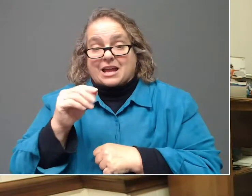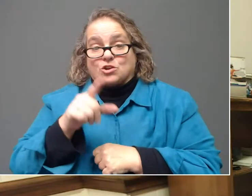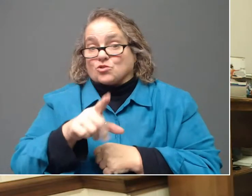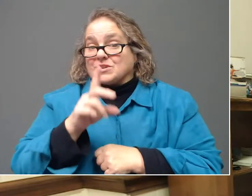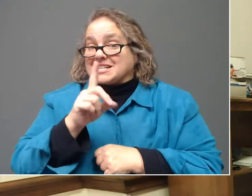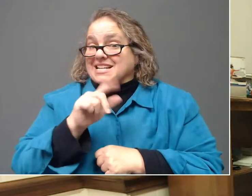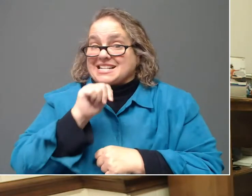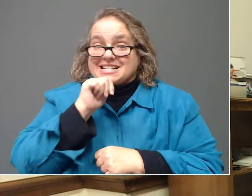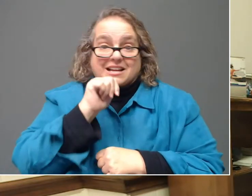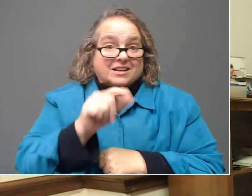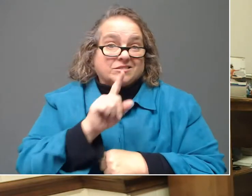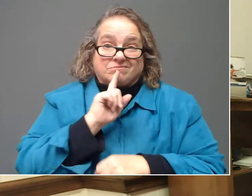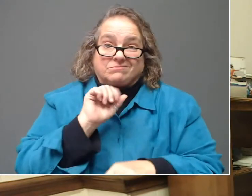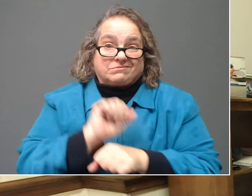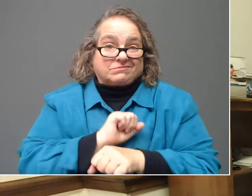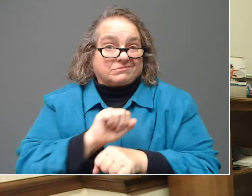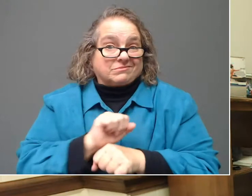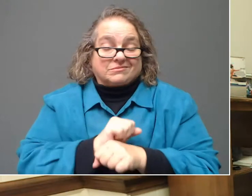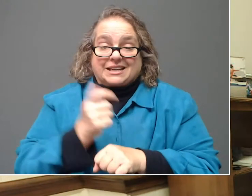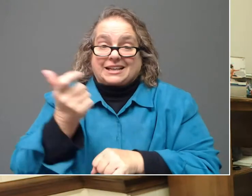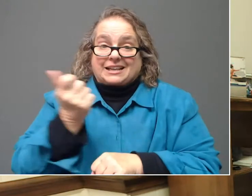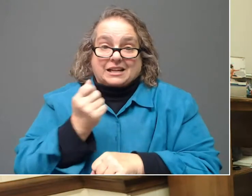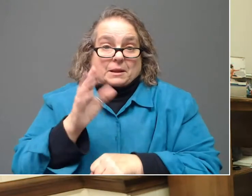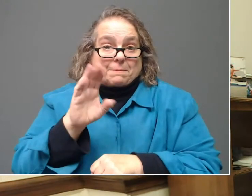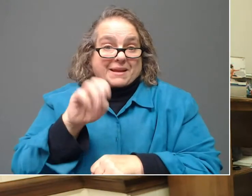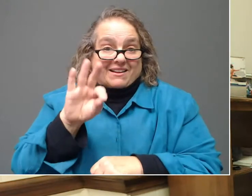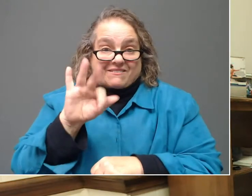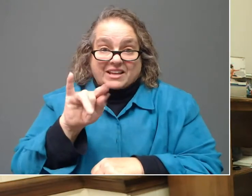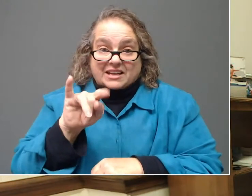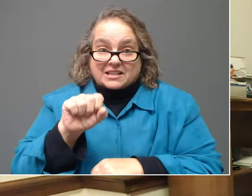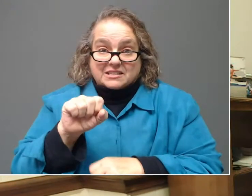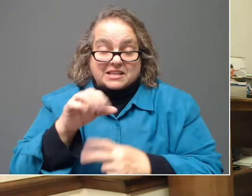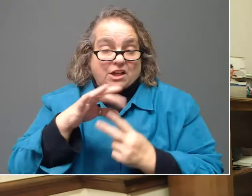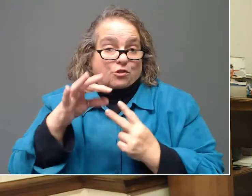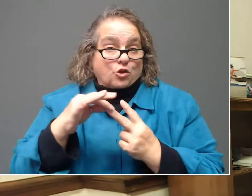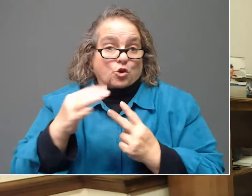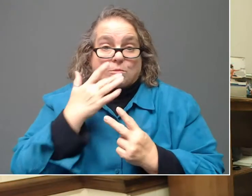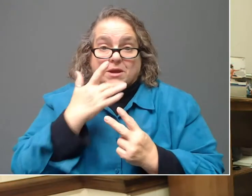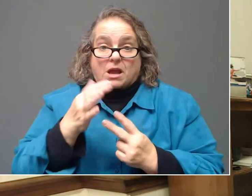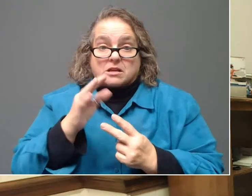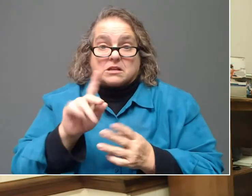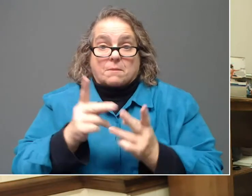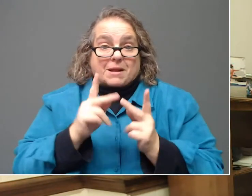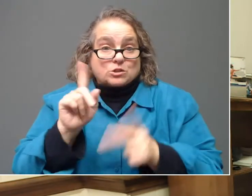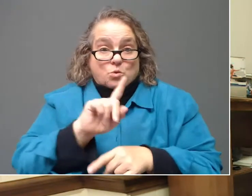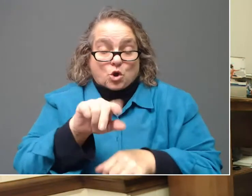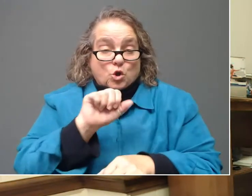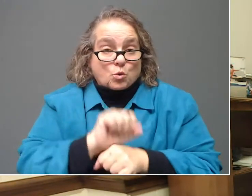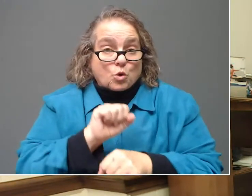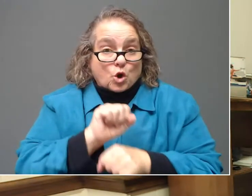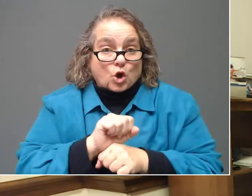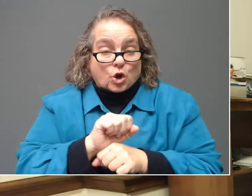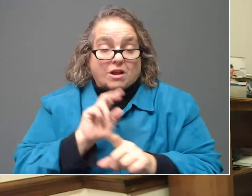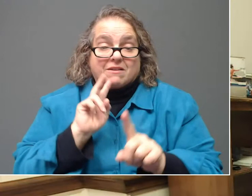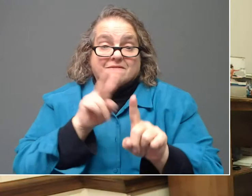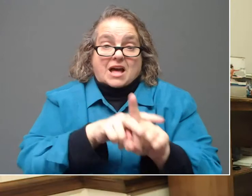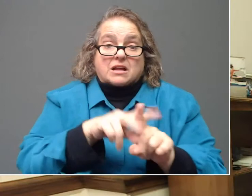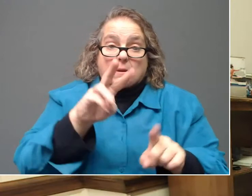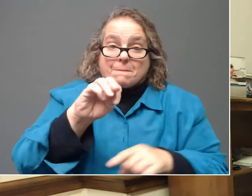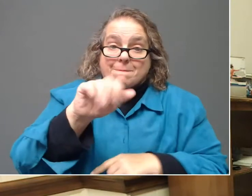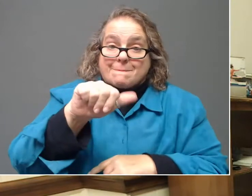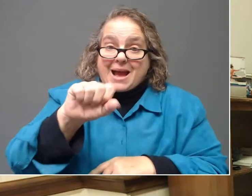actually draw benefits, either because your business, the place where you worked, filed a mass claim and you never actually